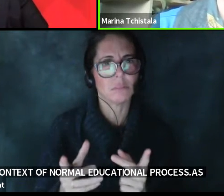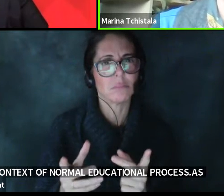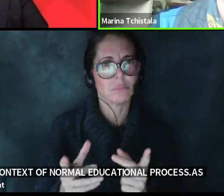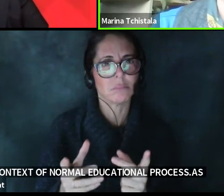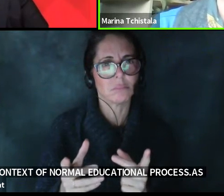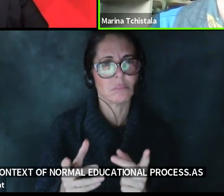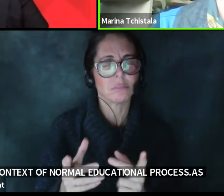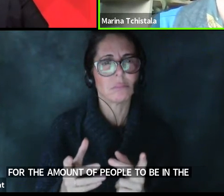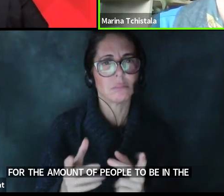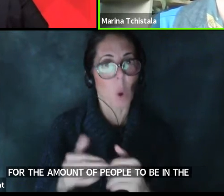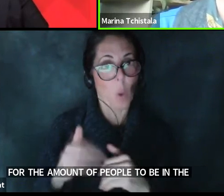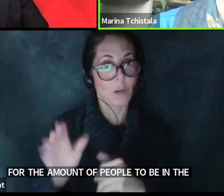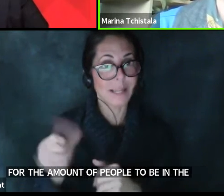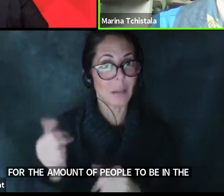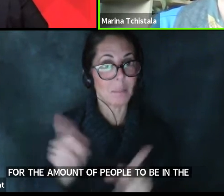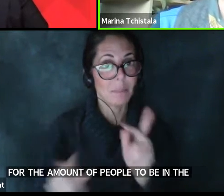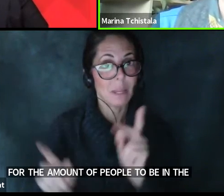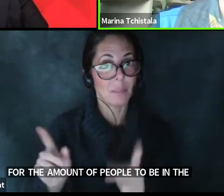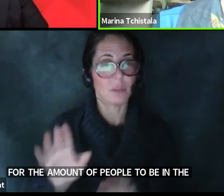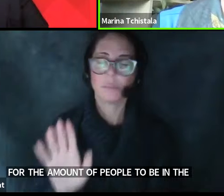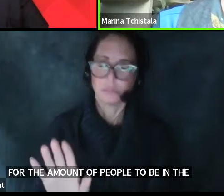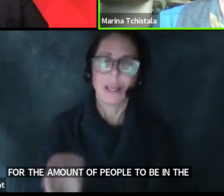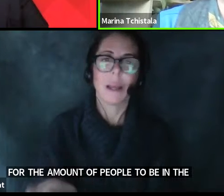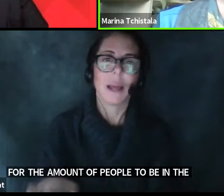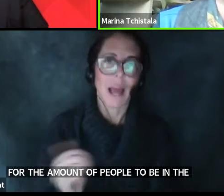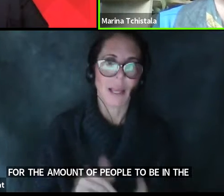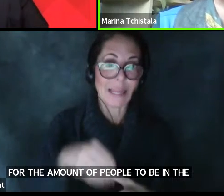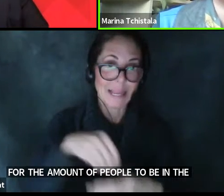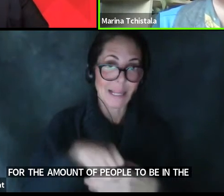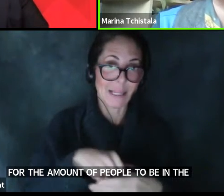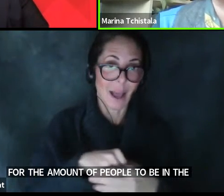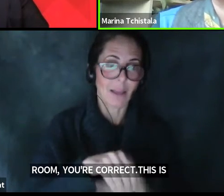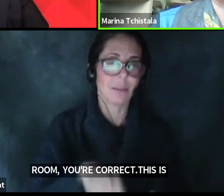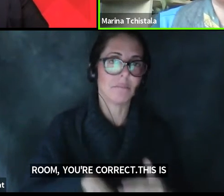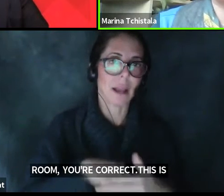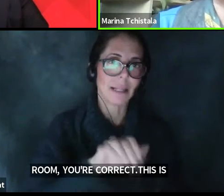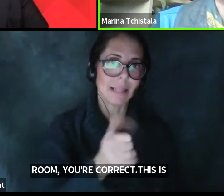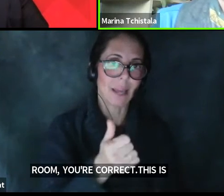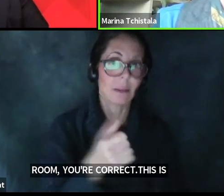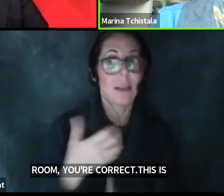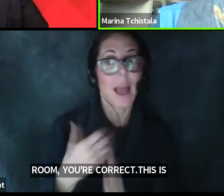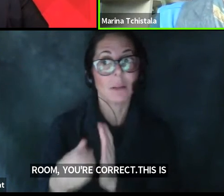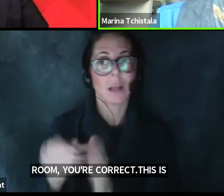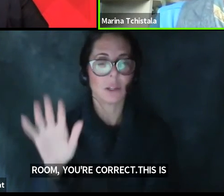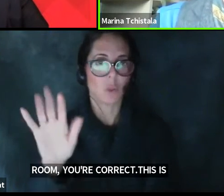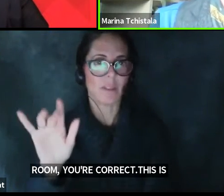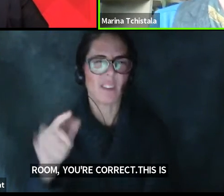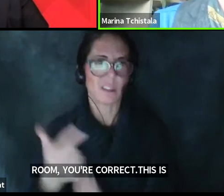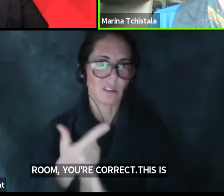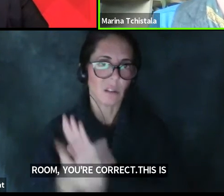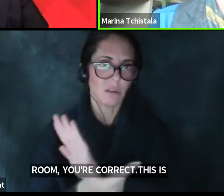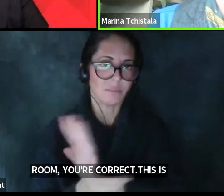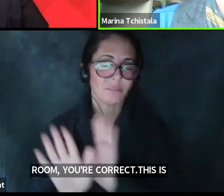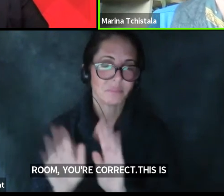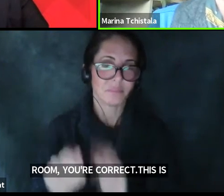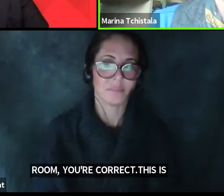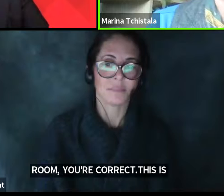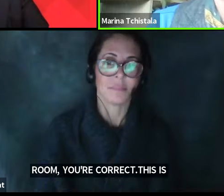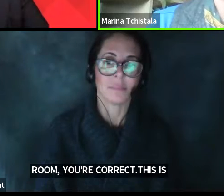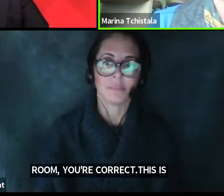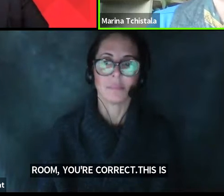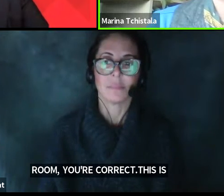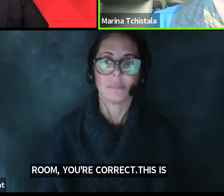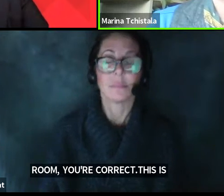people inside and 25 outside. That's the legislation we have. I know it used to